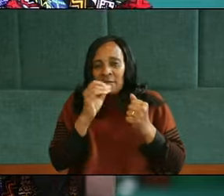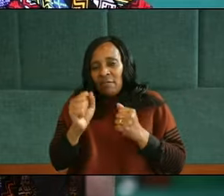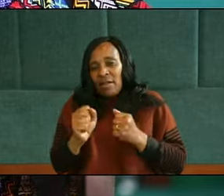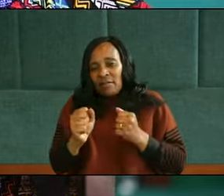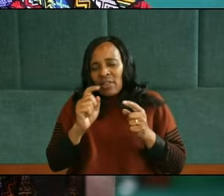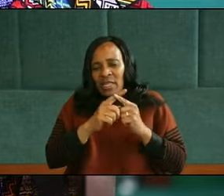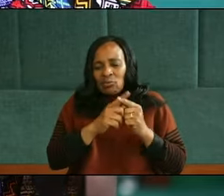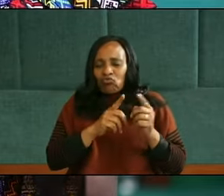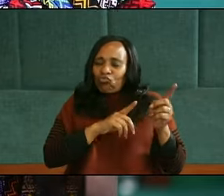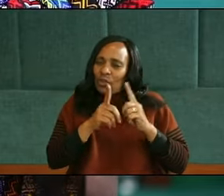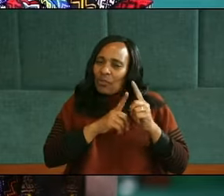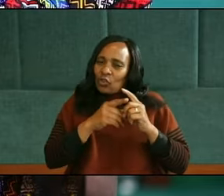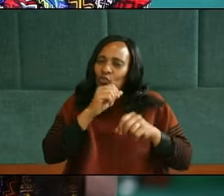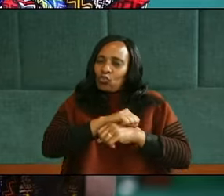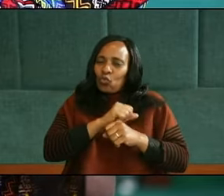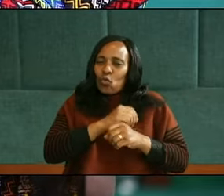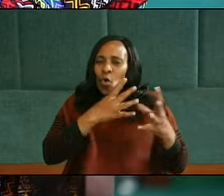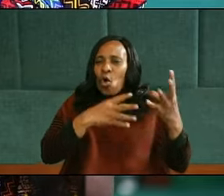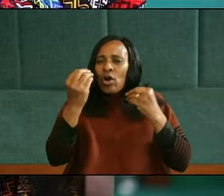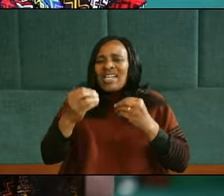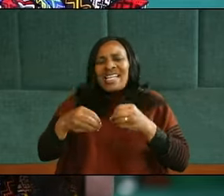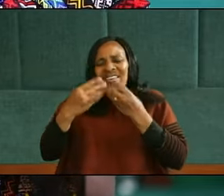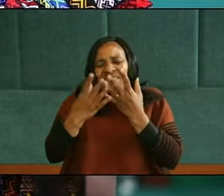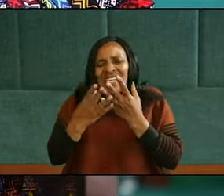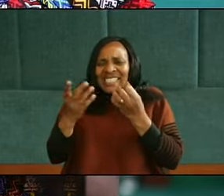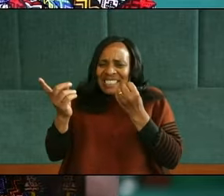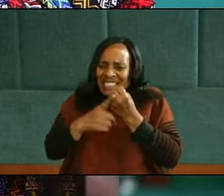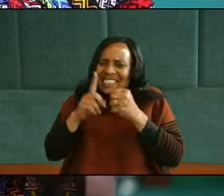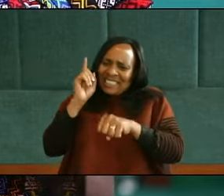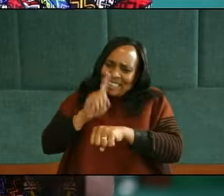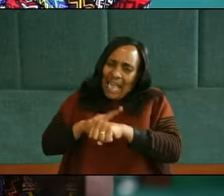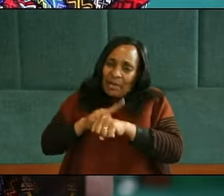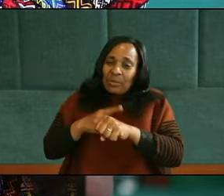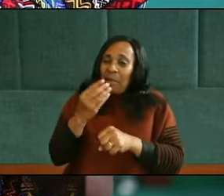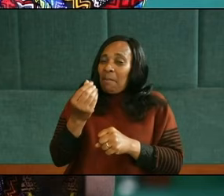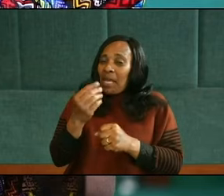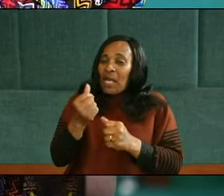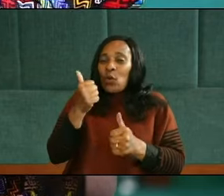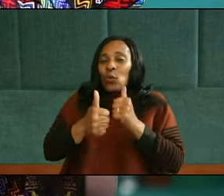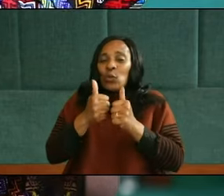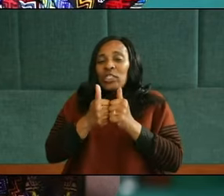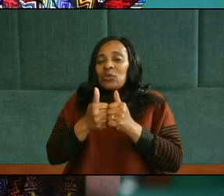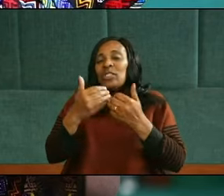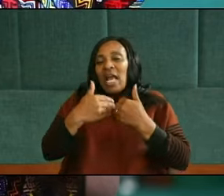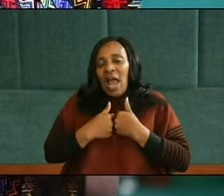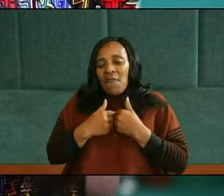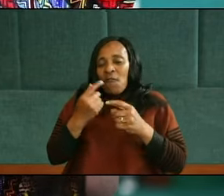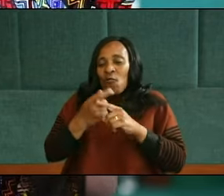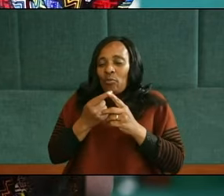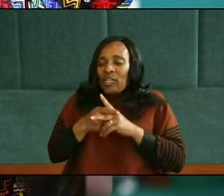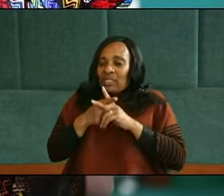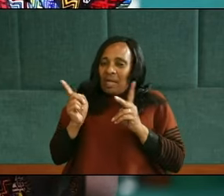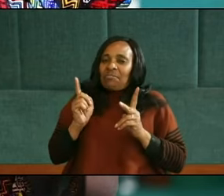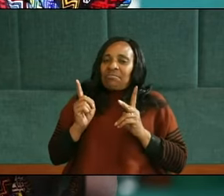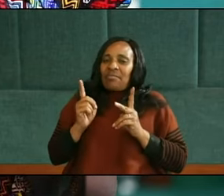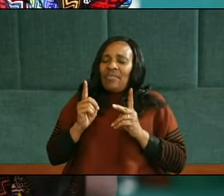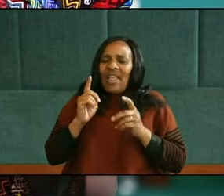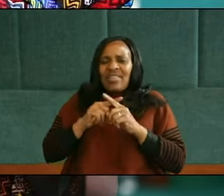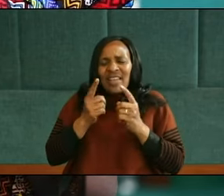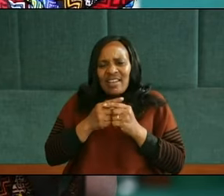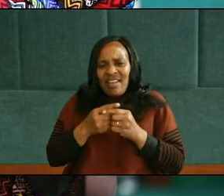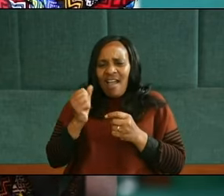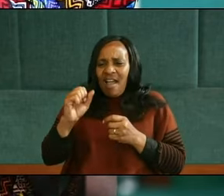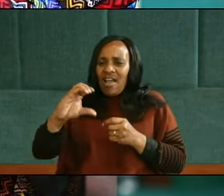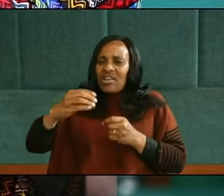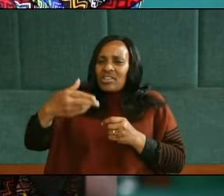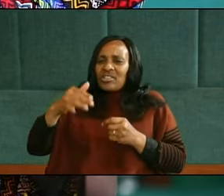she traveled to school, God had given her nearly 6 times more money than she had had at the beginning. Achia believes God